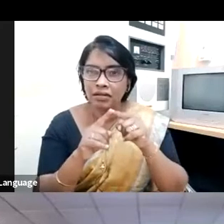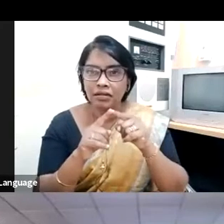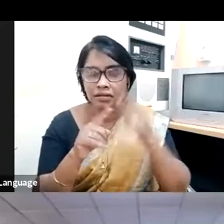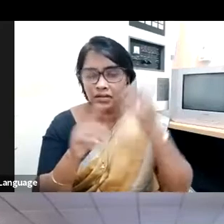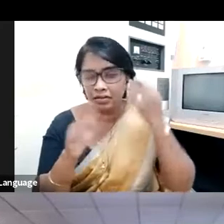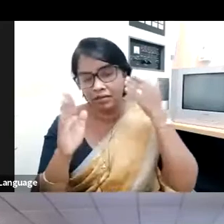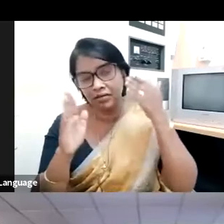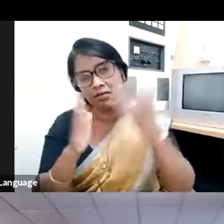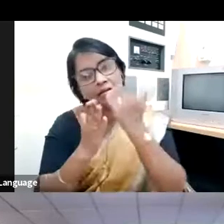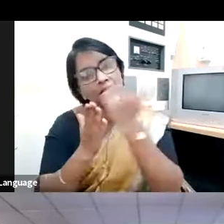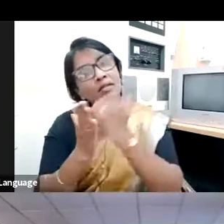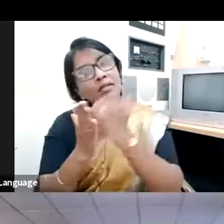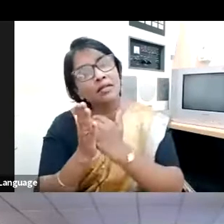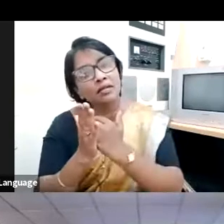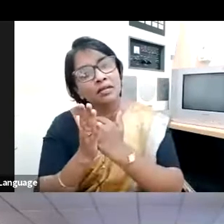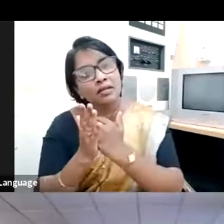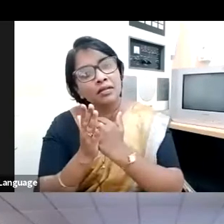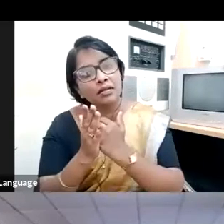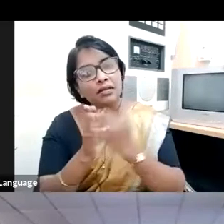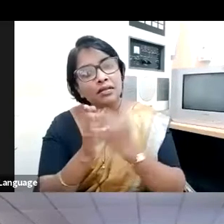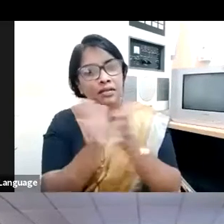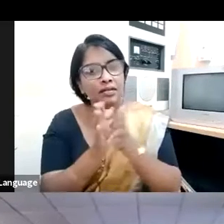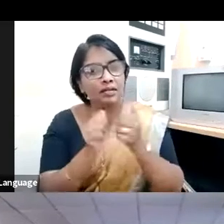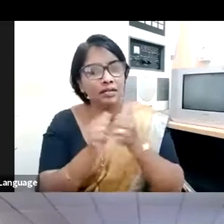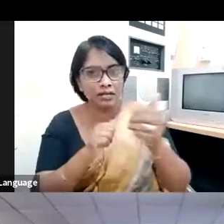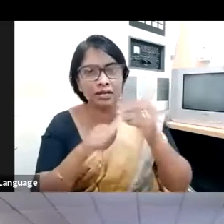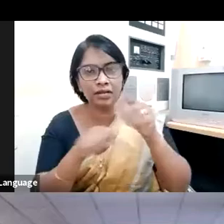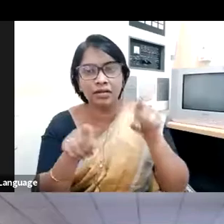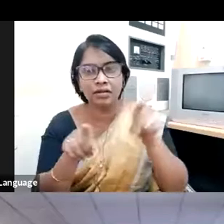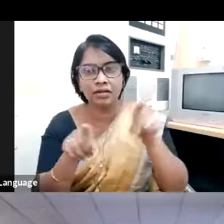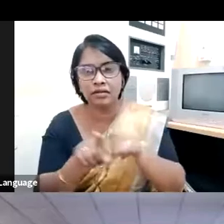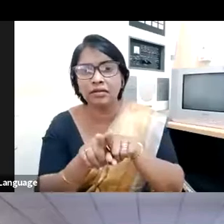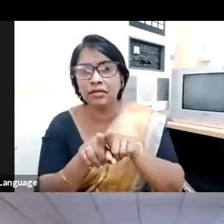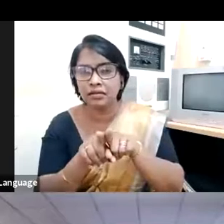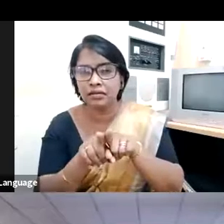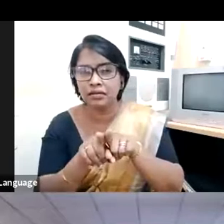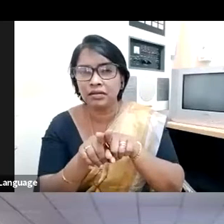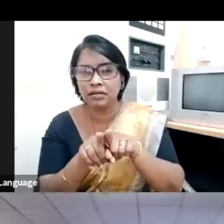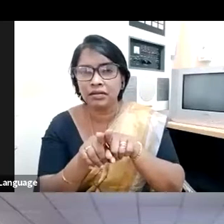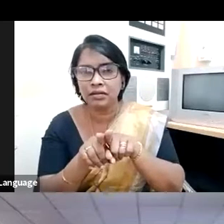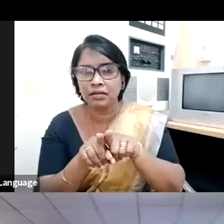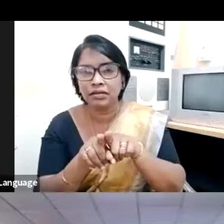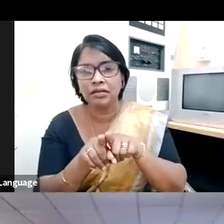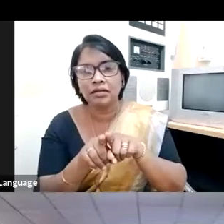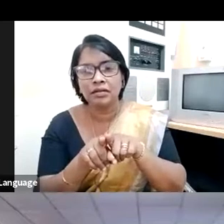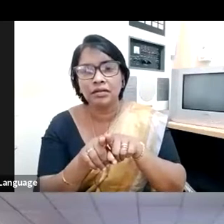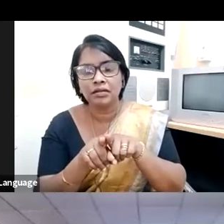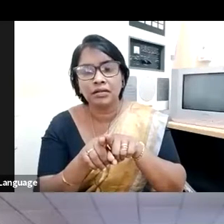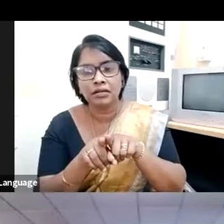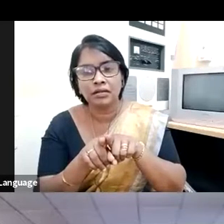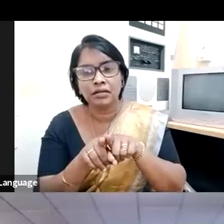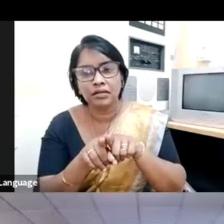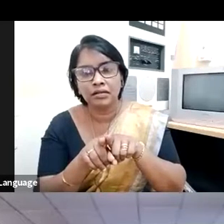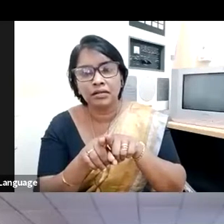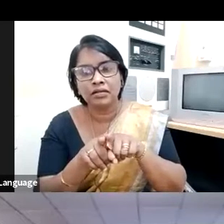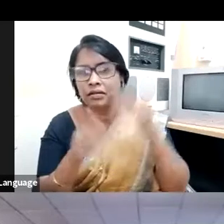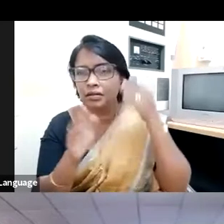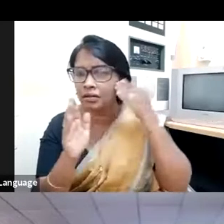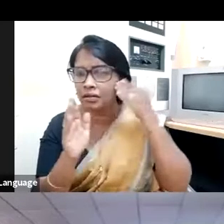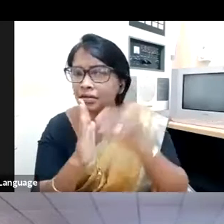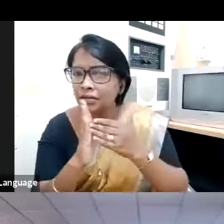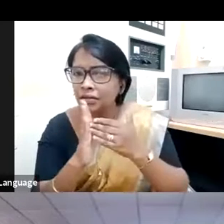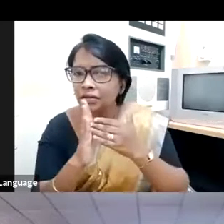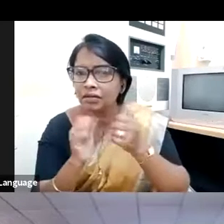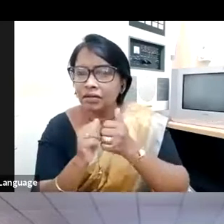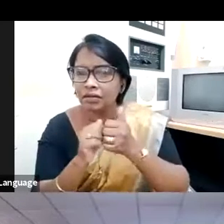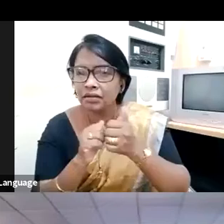emergency status that we are all faced with. I think all of us are aware. So in this forum and other forums, each of us at different levels